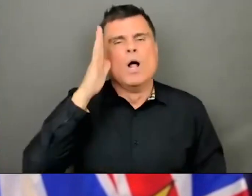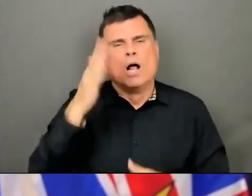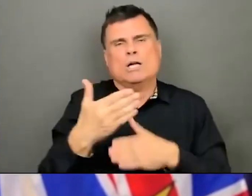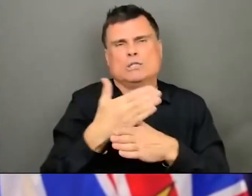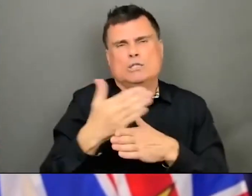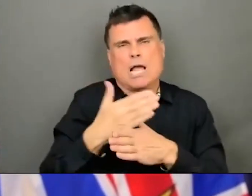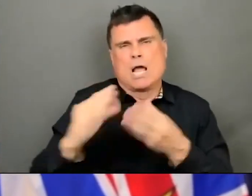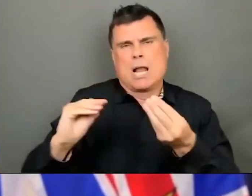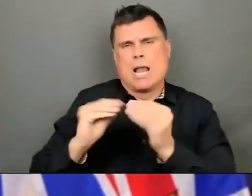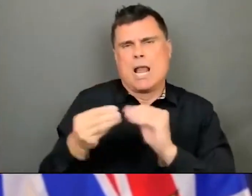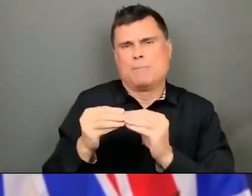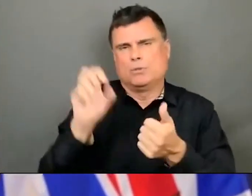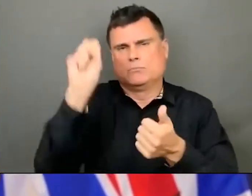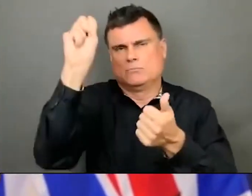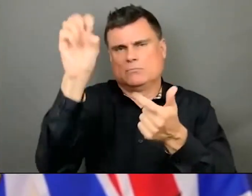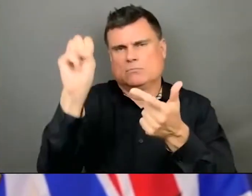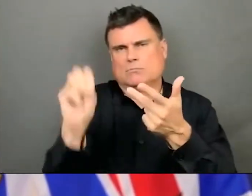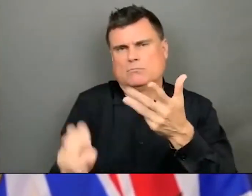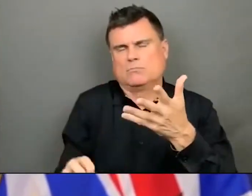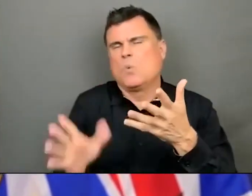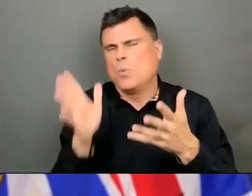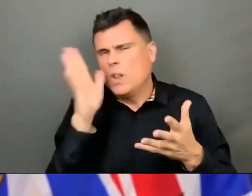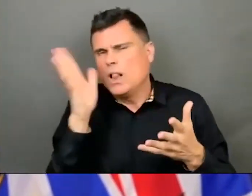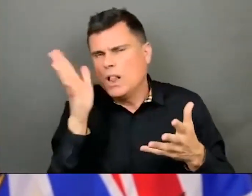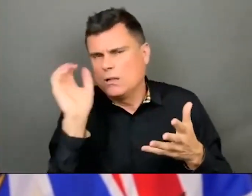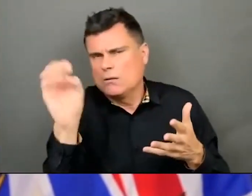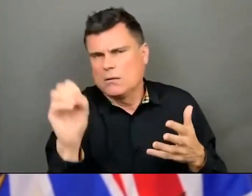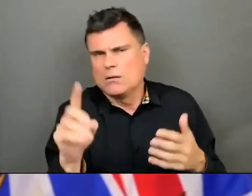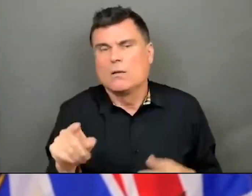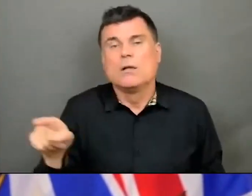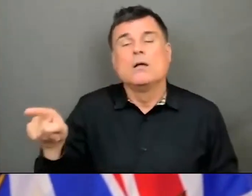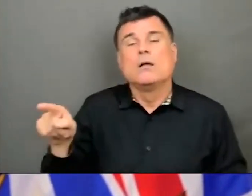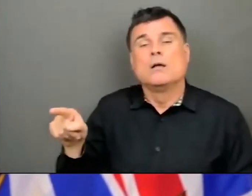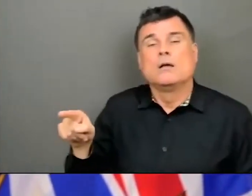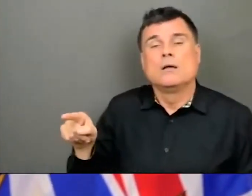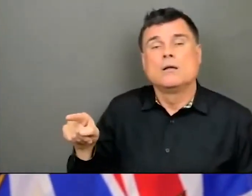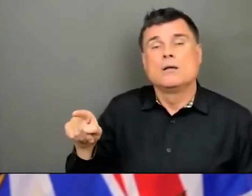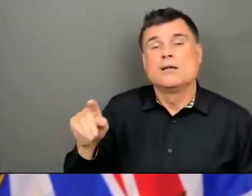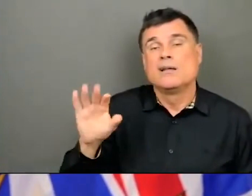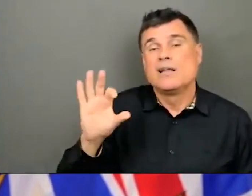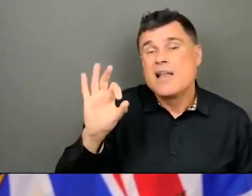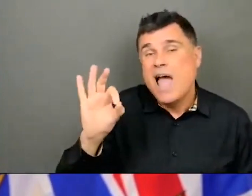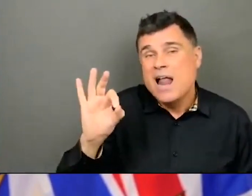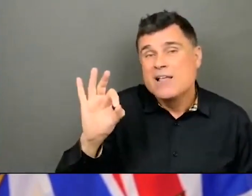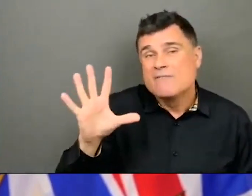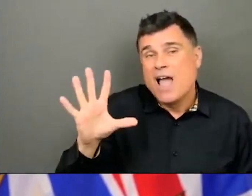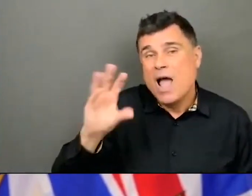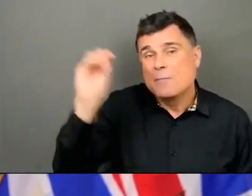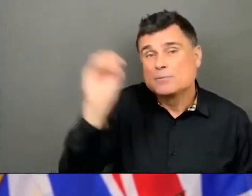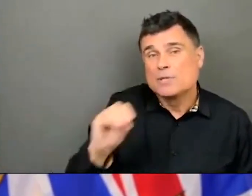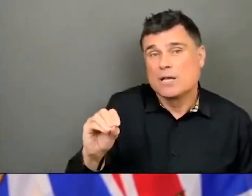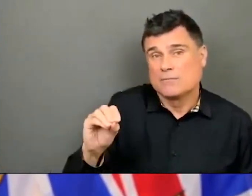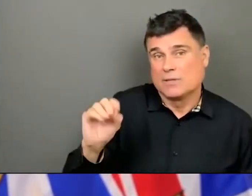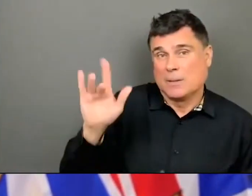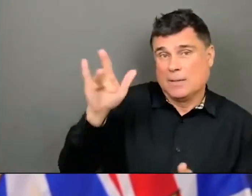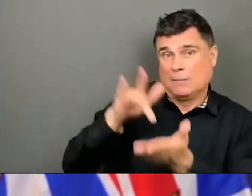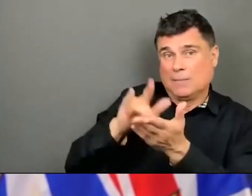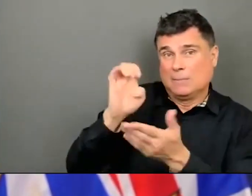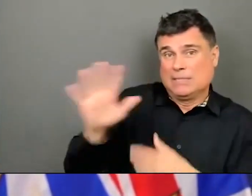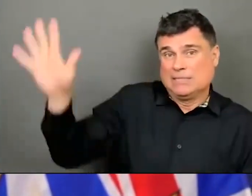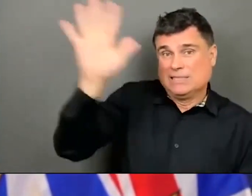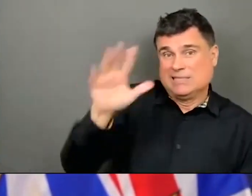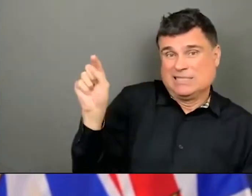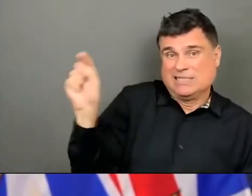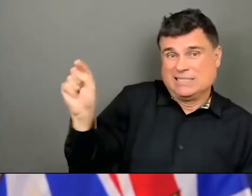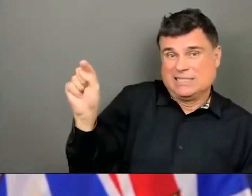95% of healthcare workers in interior health have got a COVID-19 vaccination. 95%, that's 19 out of every 20.